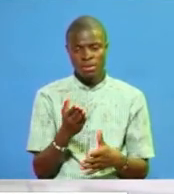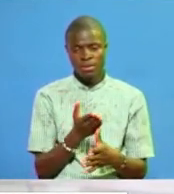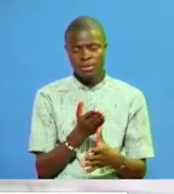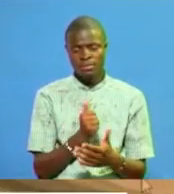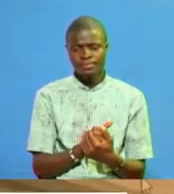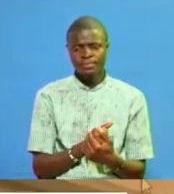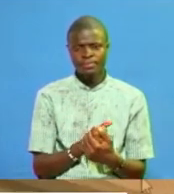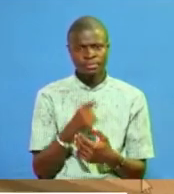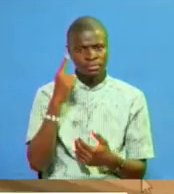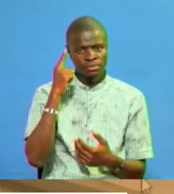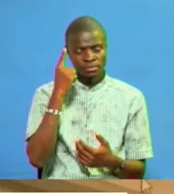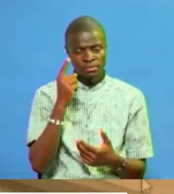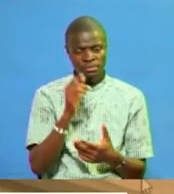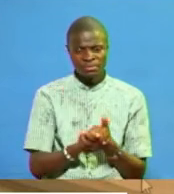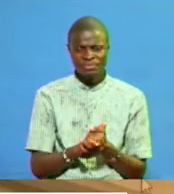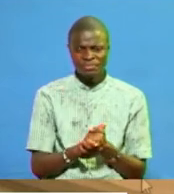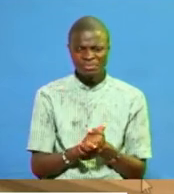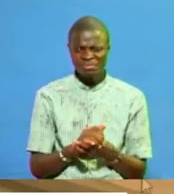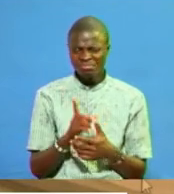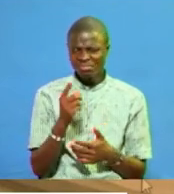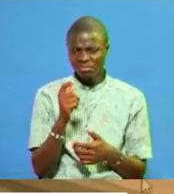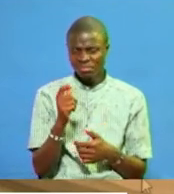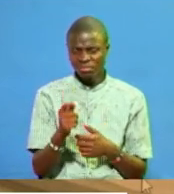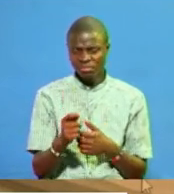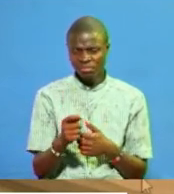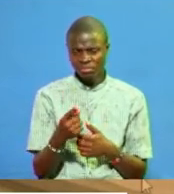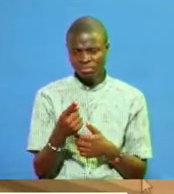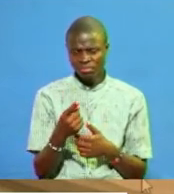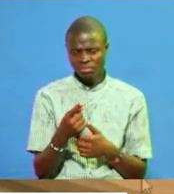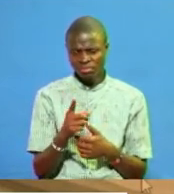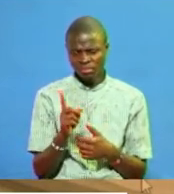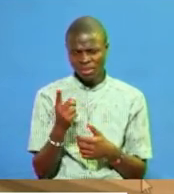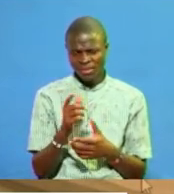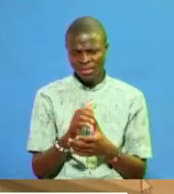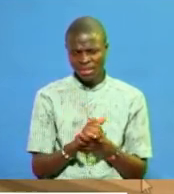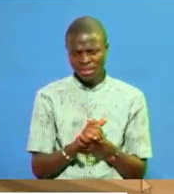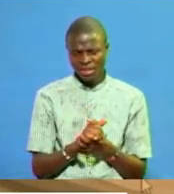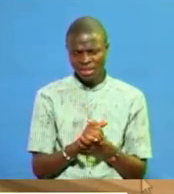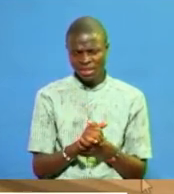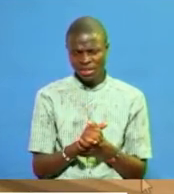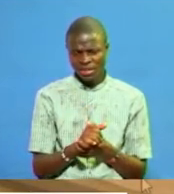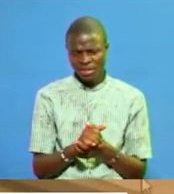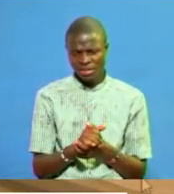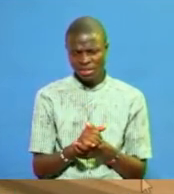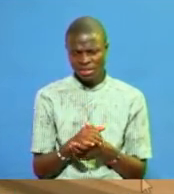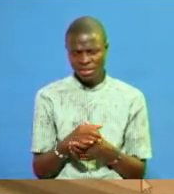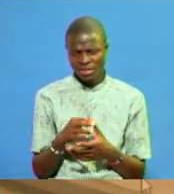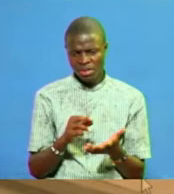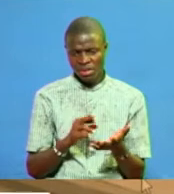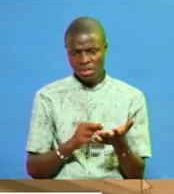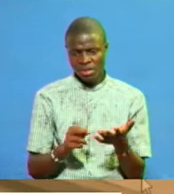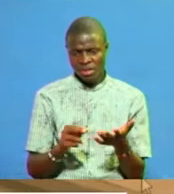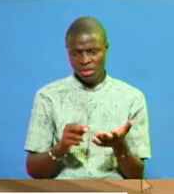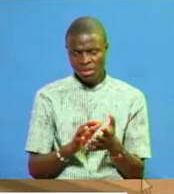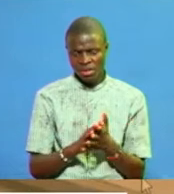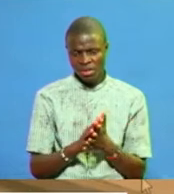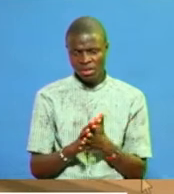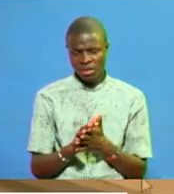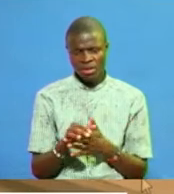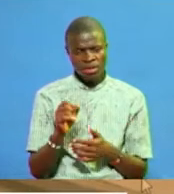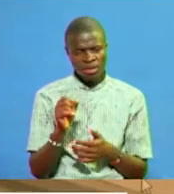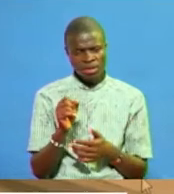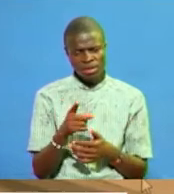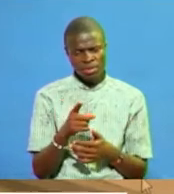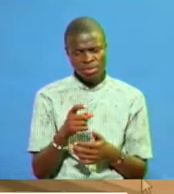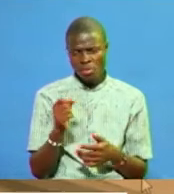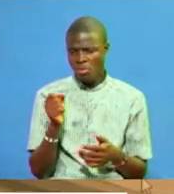So the first thing first is to get educated. Mm-hmm. You never want to invest in something you have no idea what it